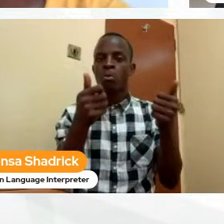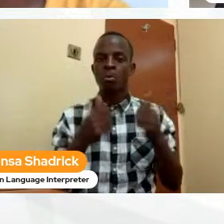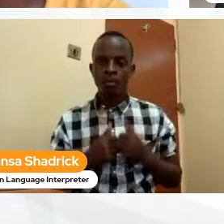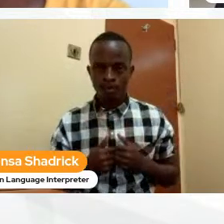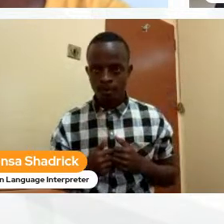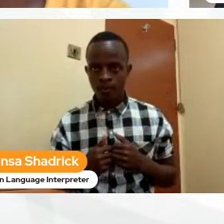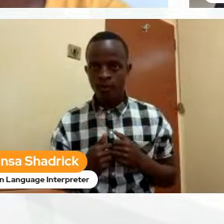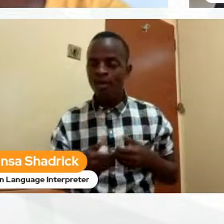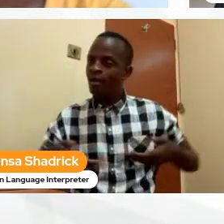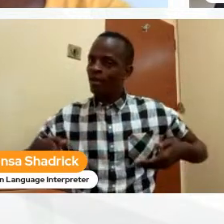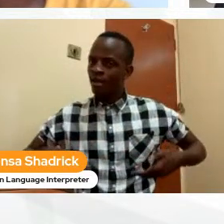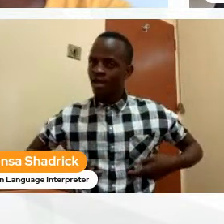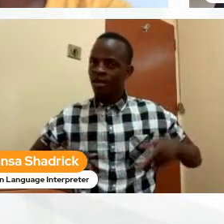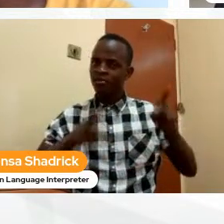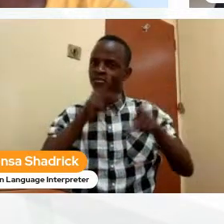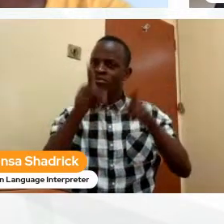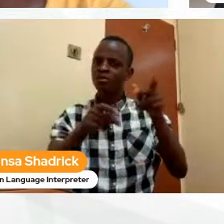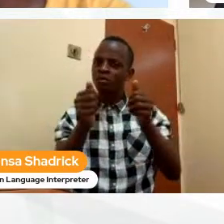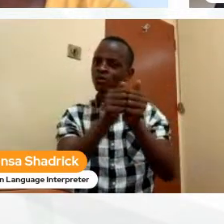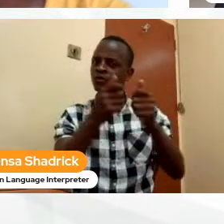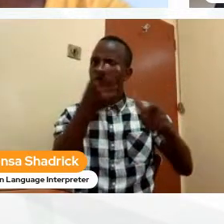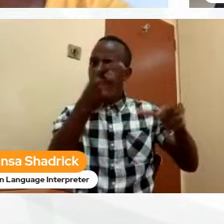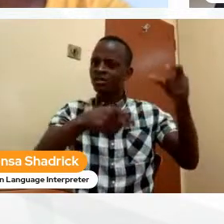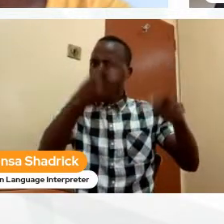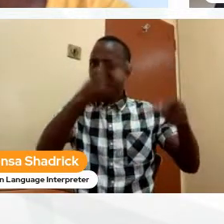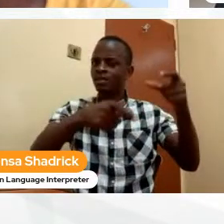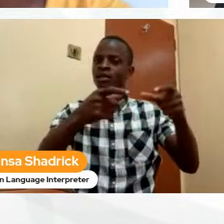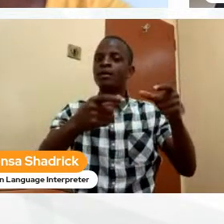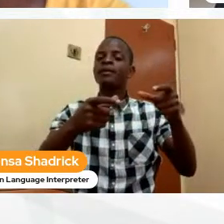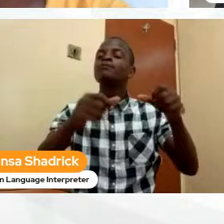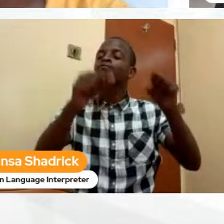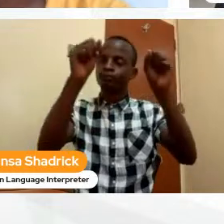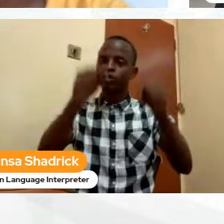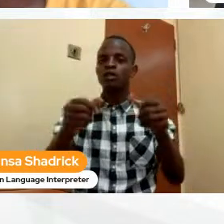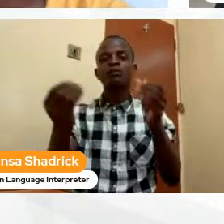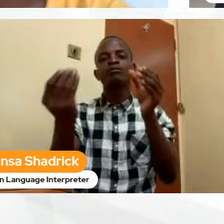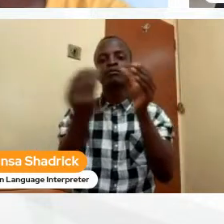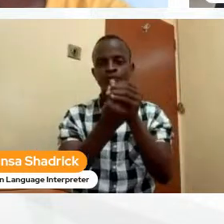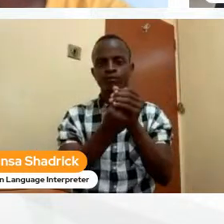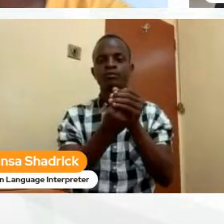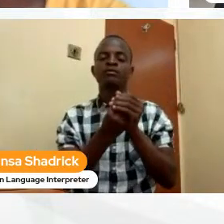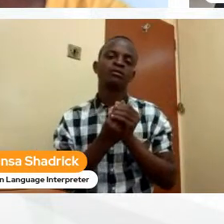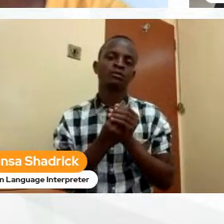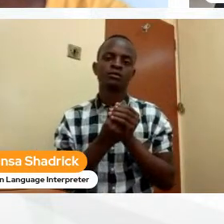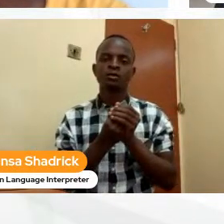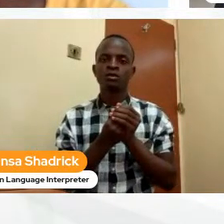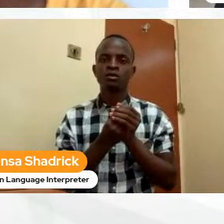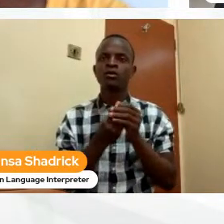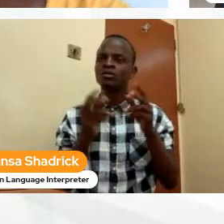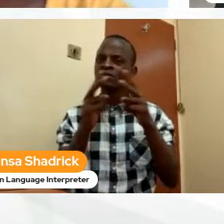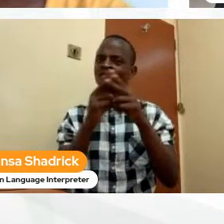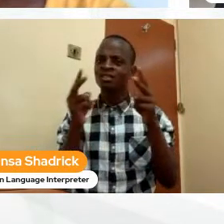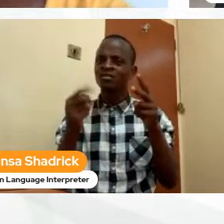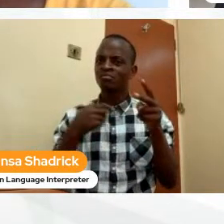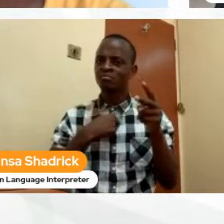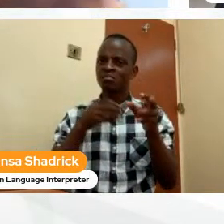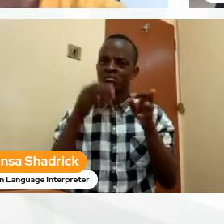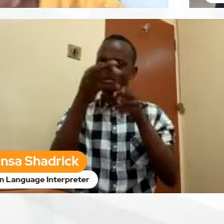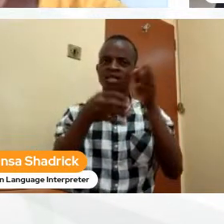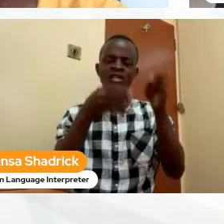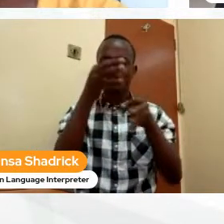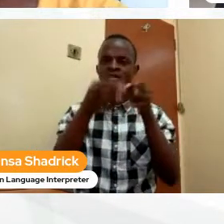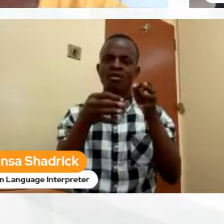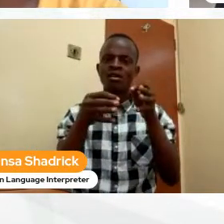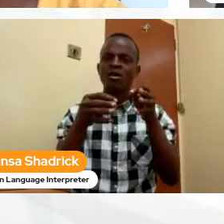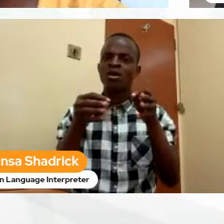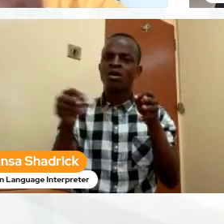young people with disabilities also can be able to participate. So as I said, we are a network of